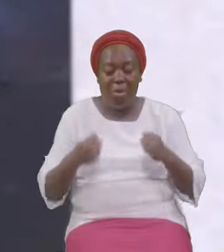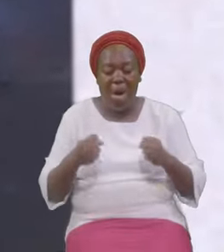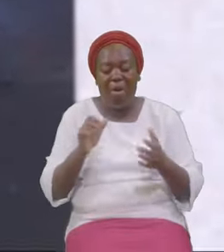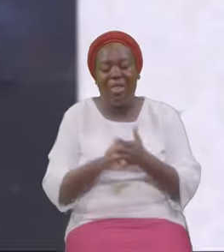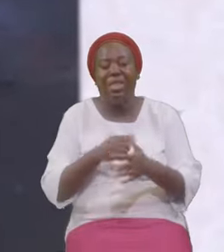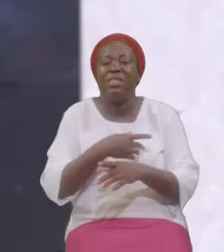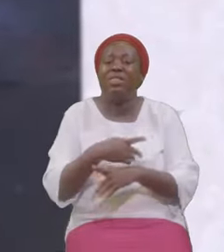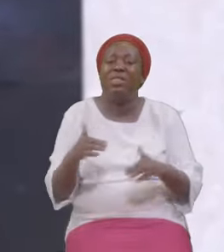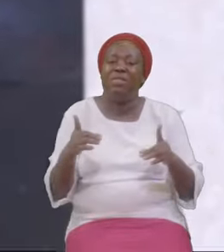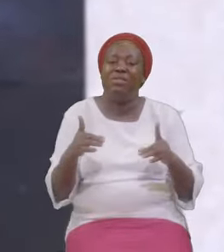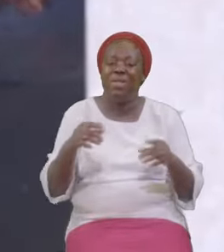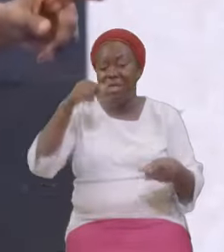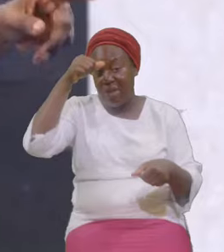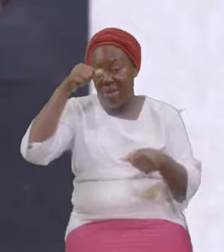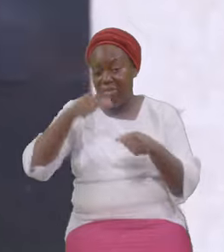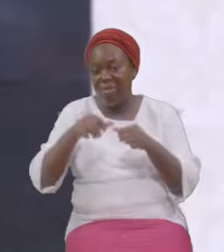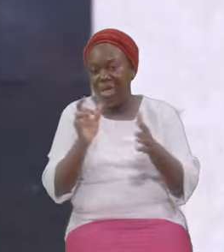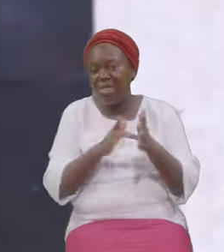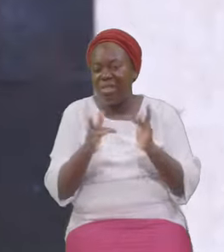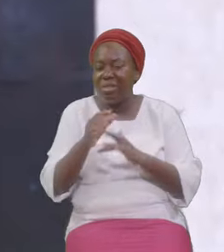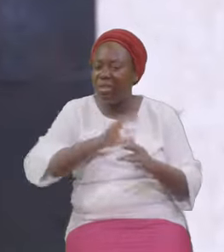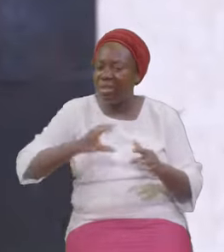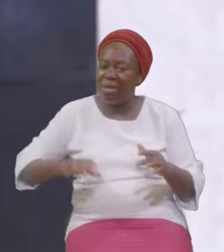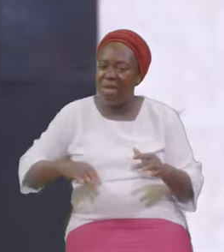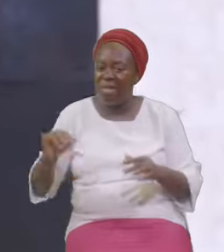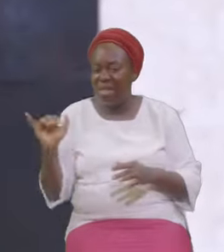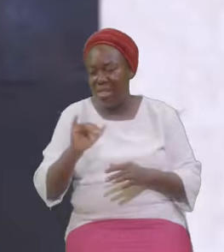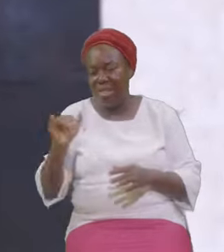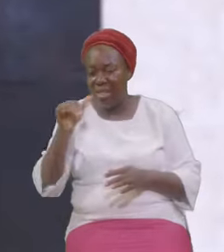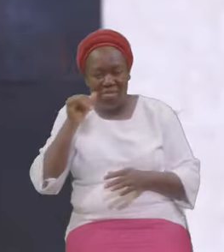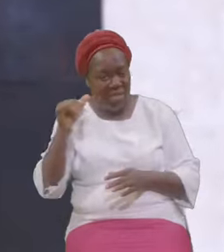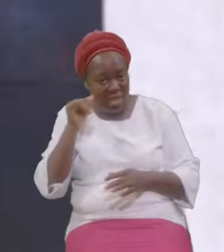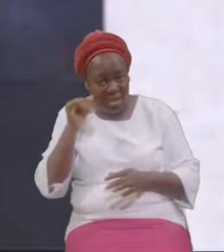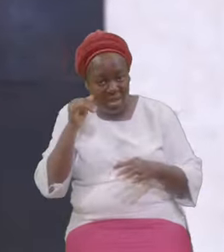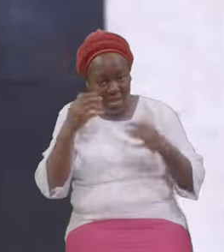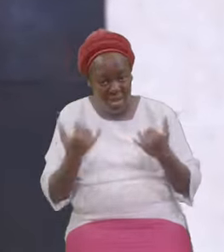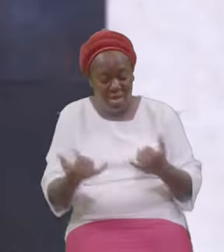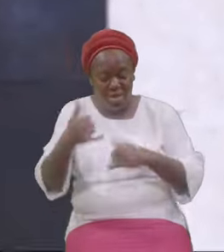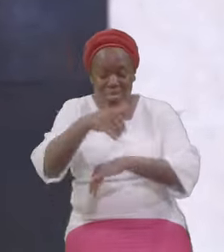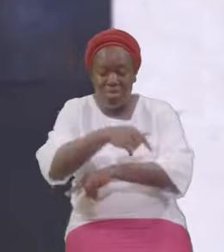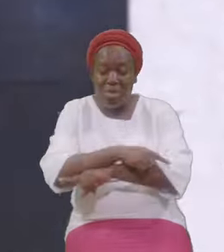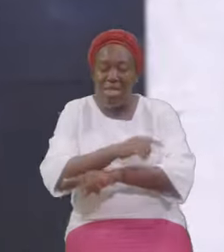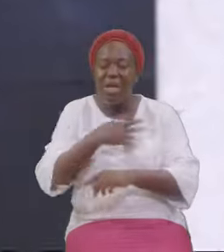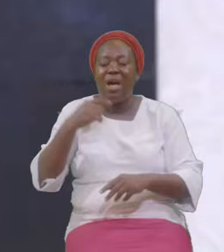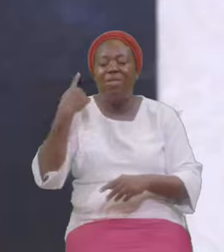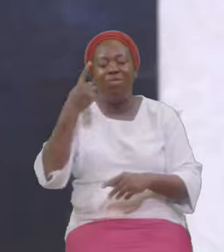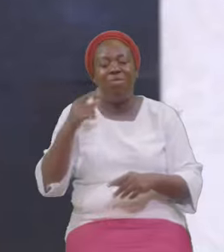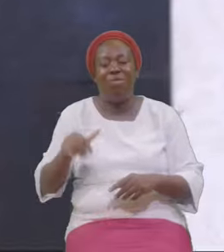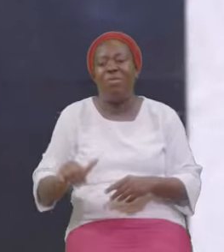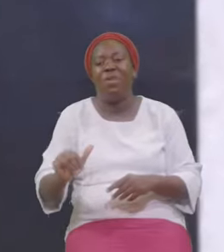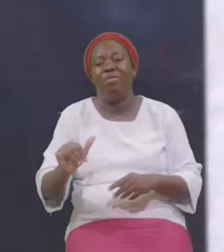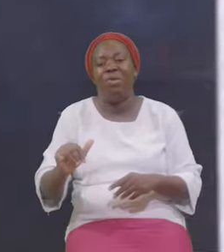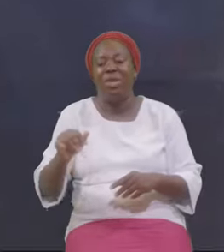the same yesterday, today, and forever. It says in